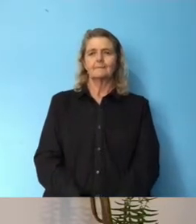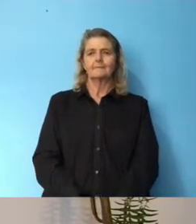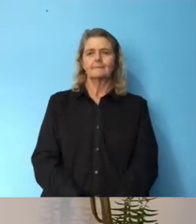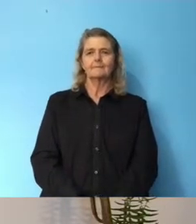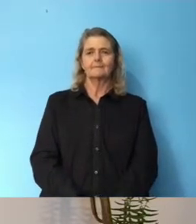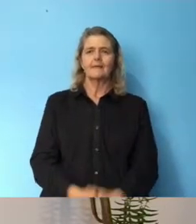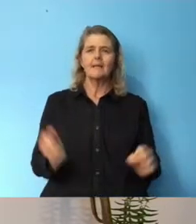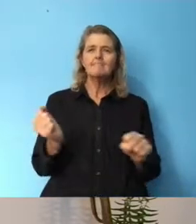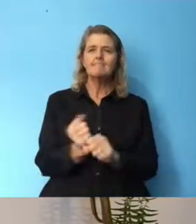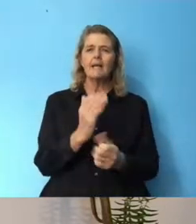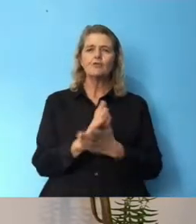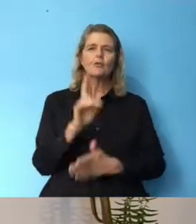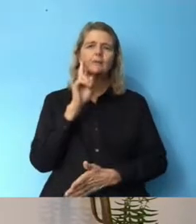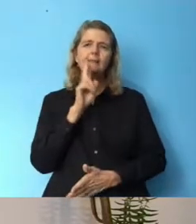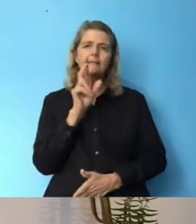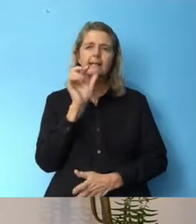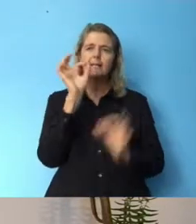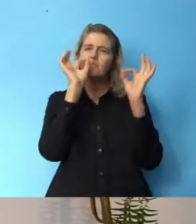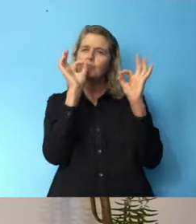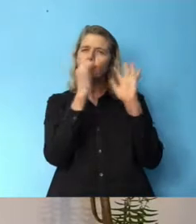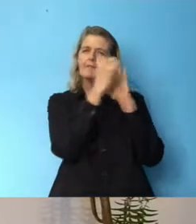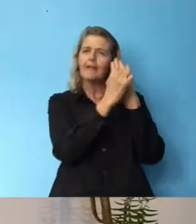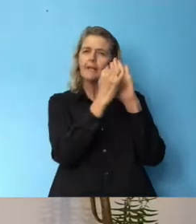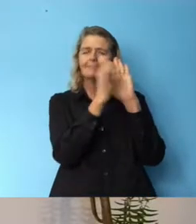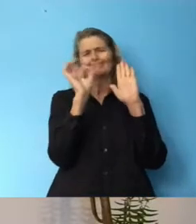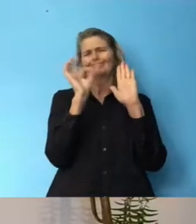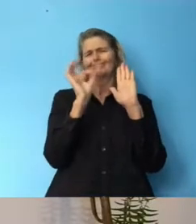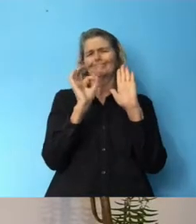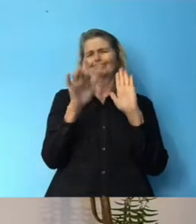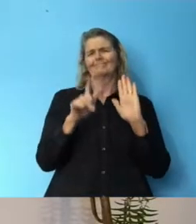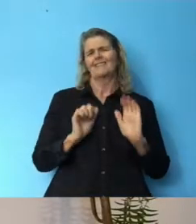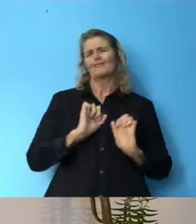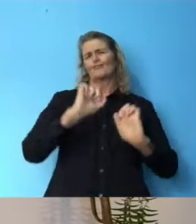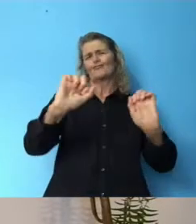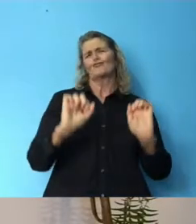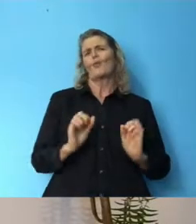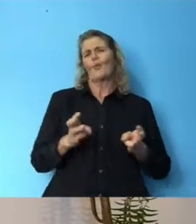And you don't have to go in the lines or anything. This is for you. This is just purely for your own